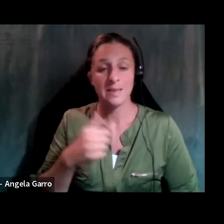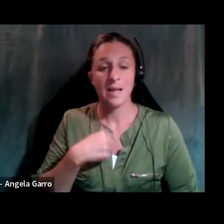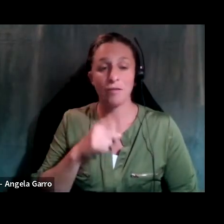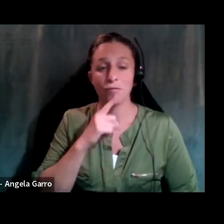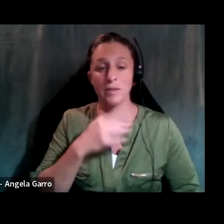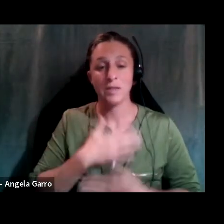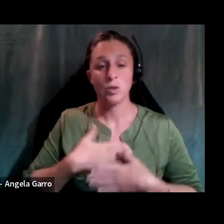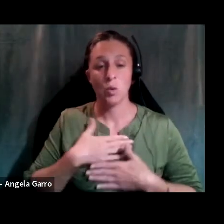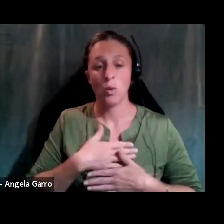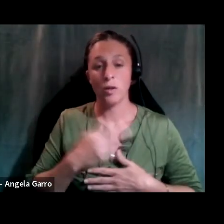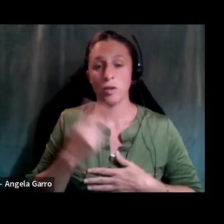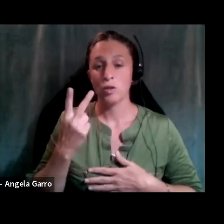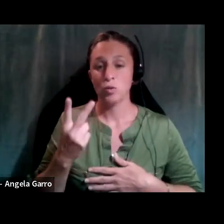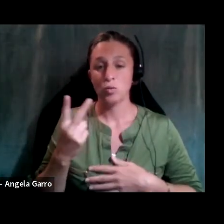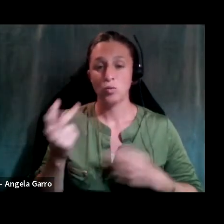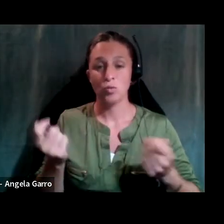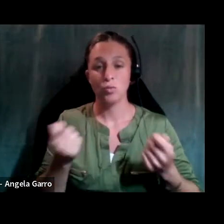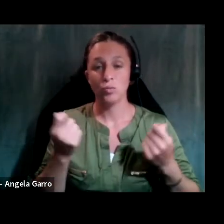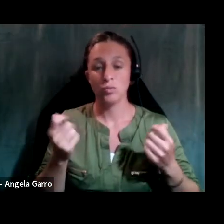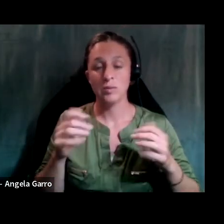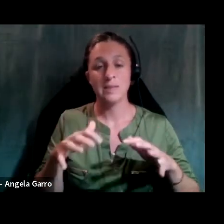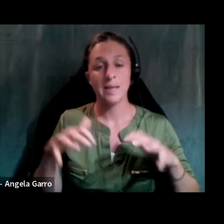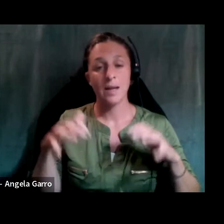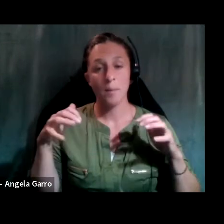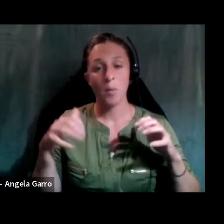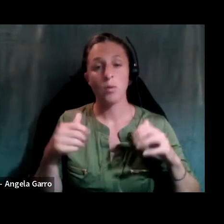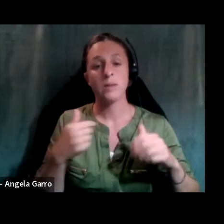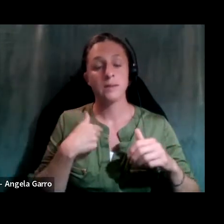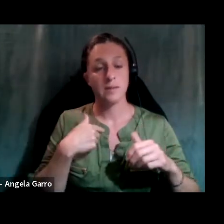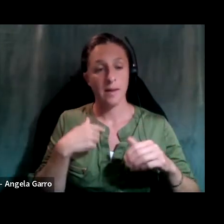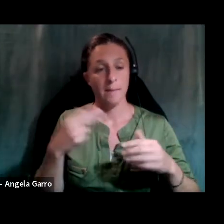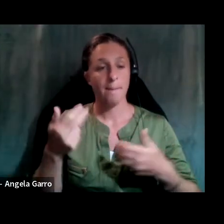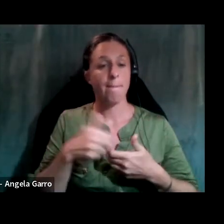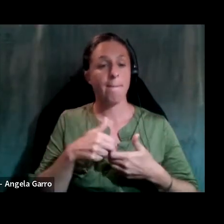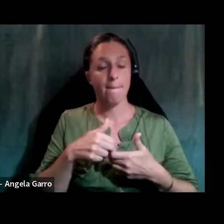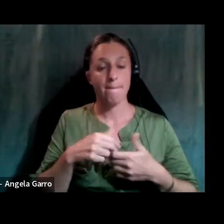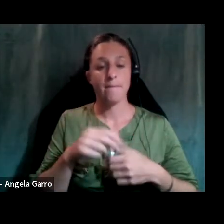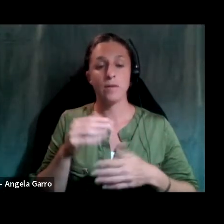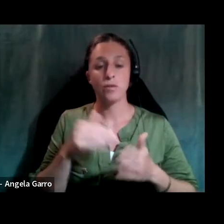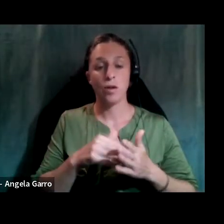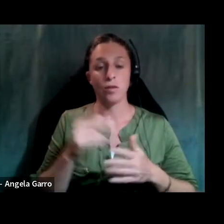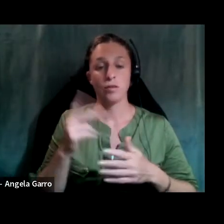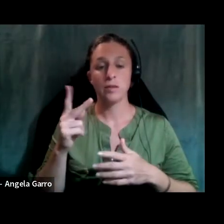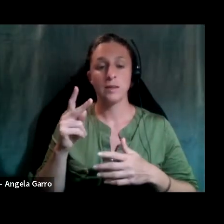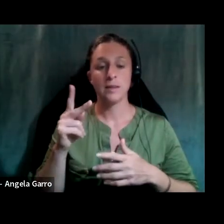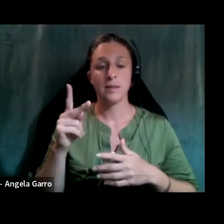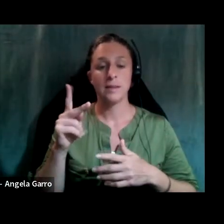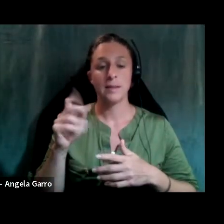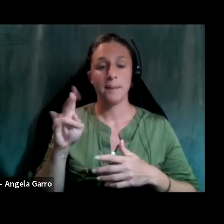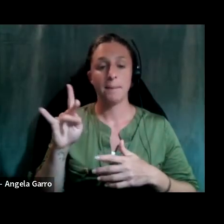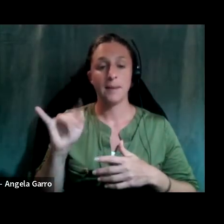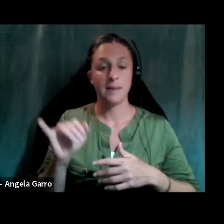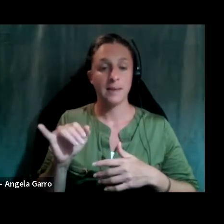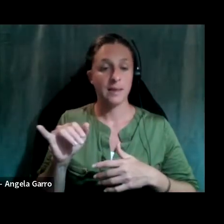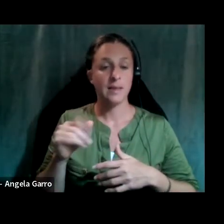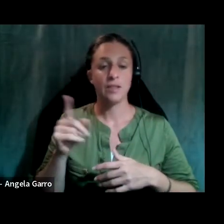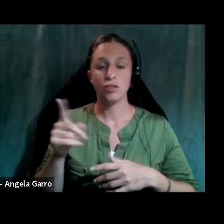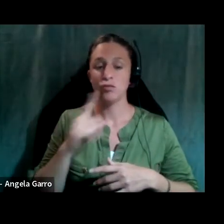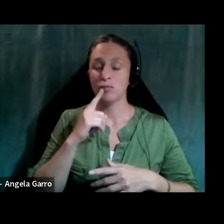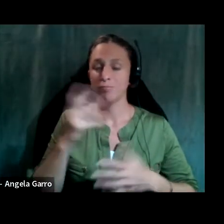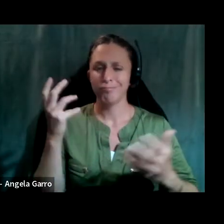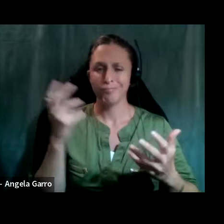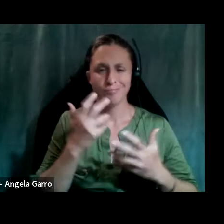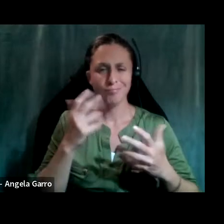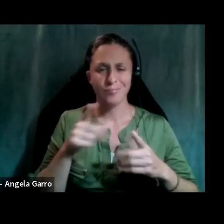the two ceremonies that I participated in, and Dr. Kemke really she had her A game going on too.